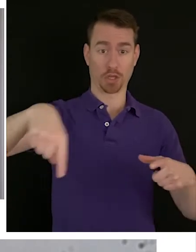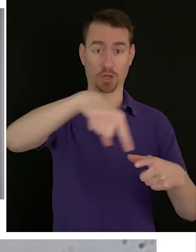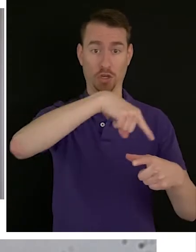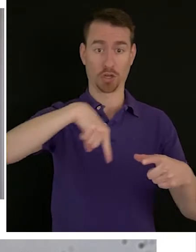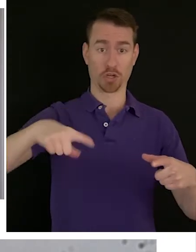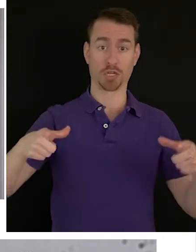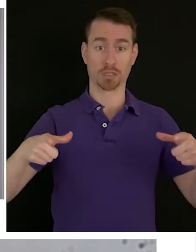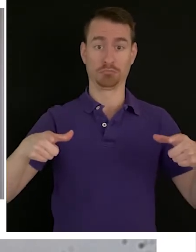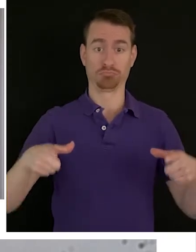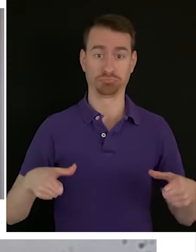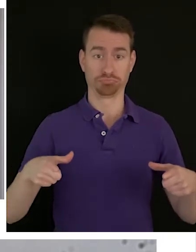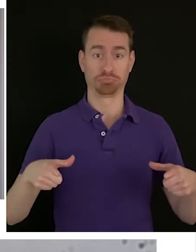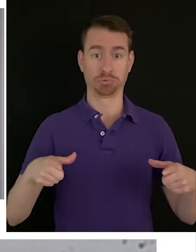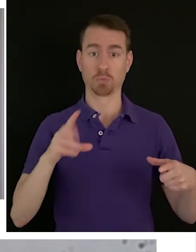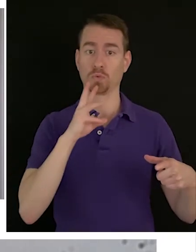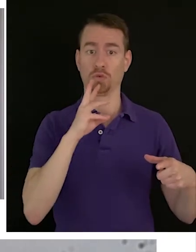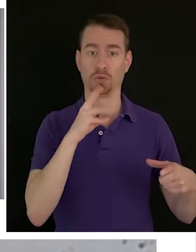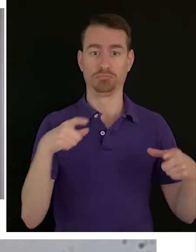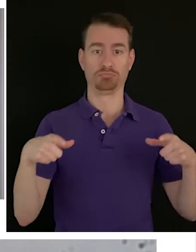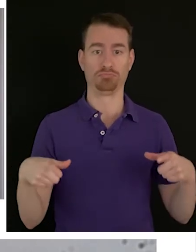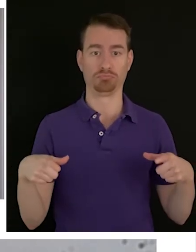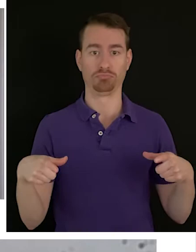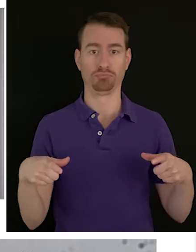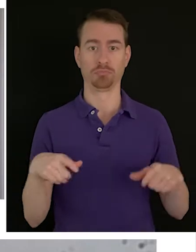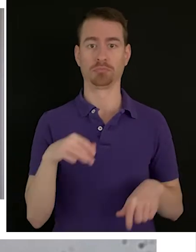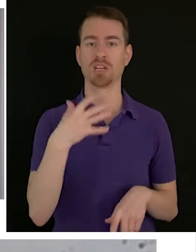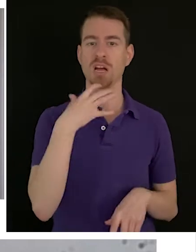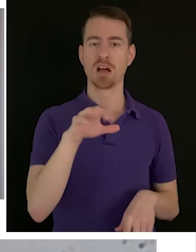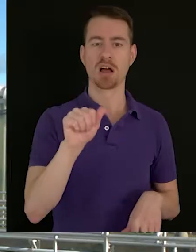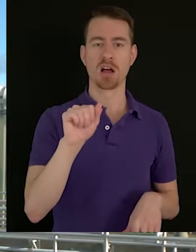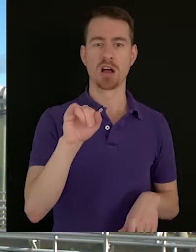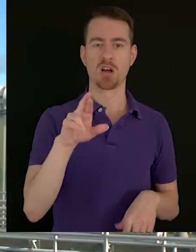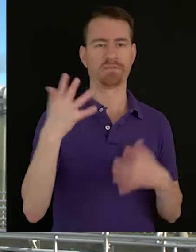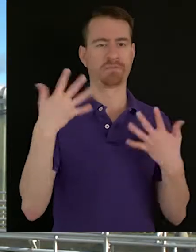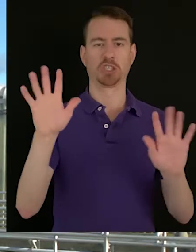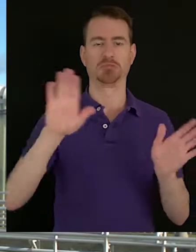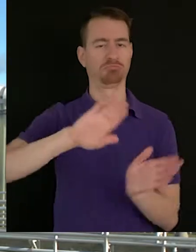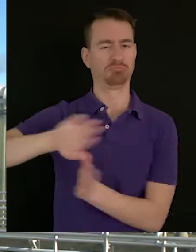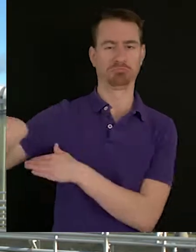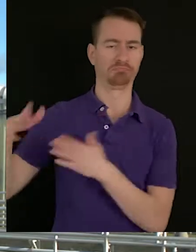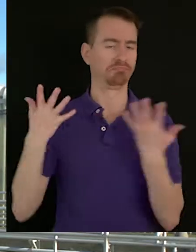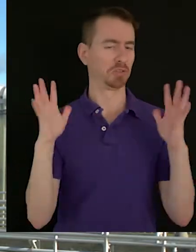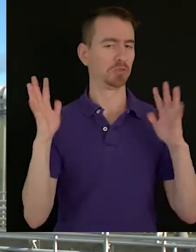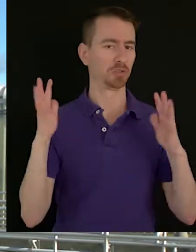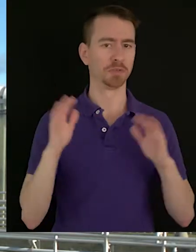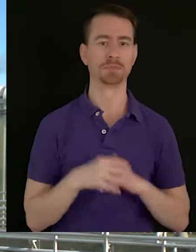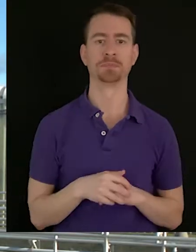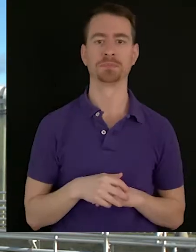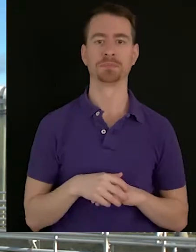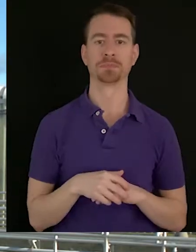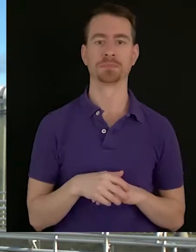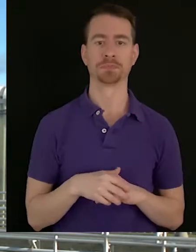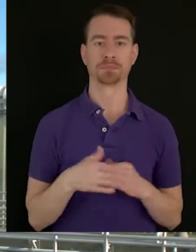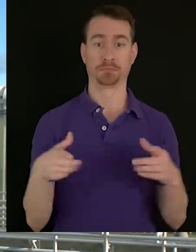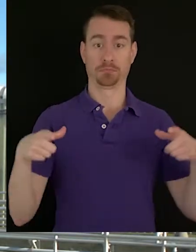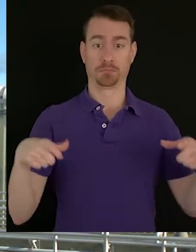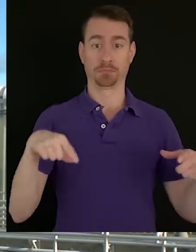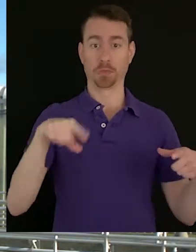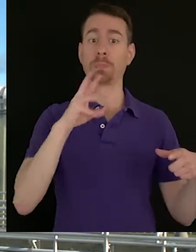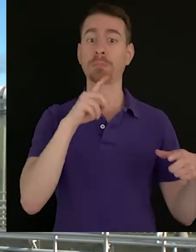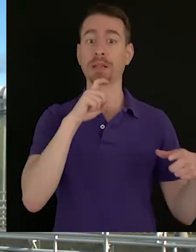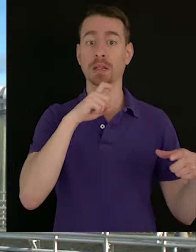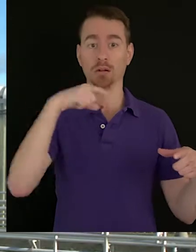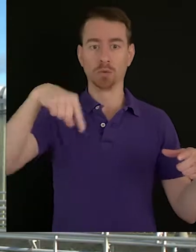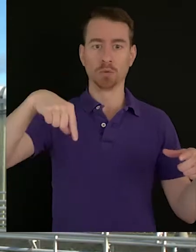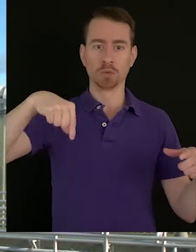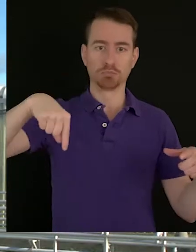I like to think of these tiny creatures as our pets that are helping us clean the water. And they're really, really tiny. Some of them are so small, you could fit 100 of